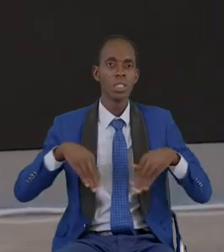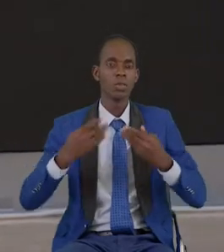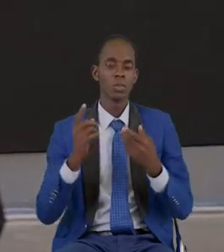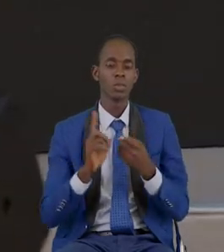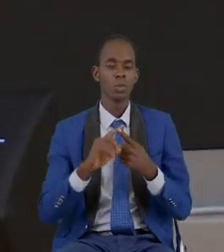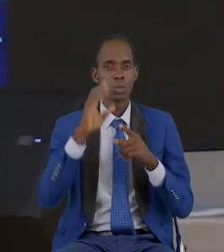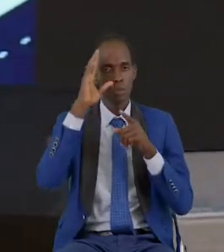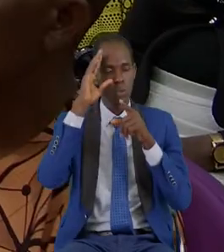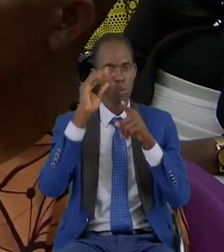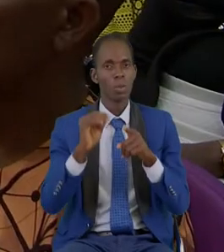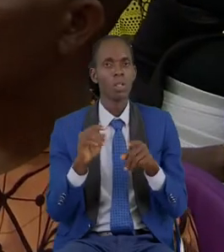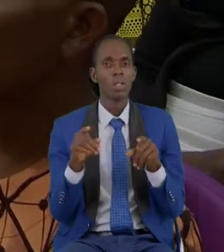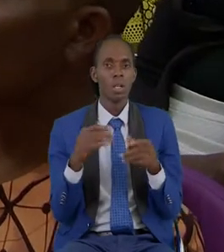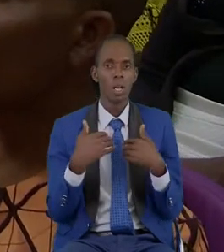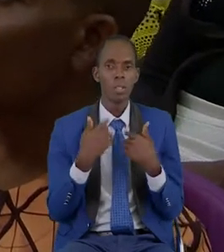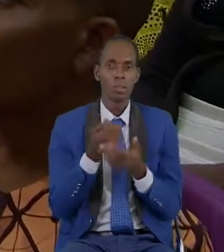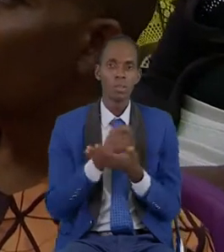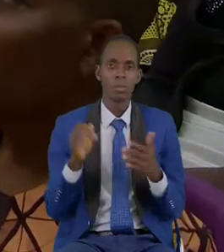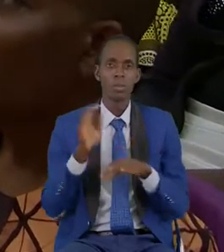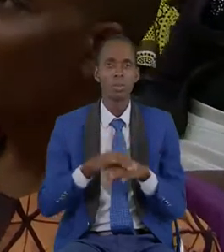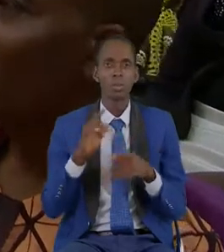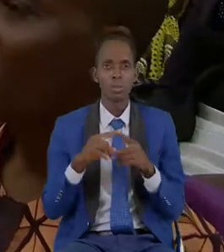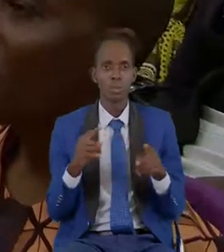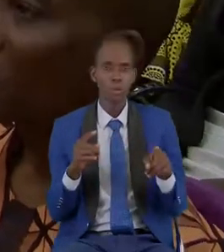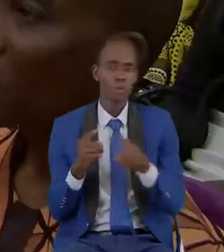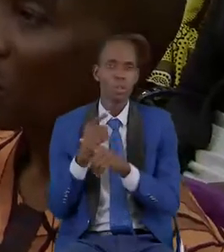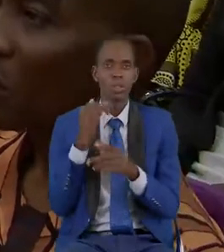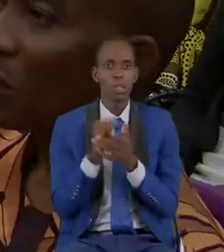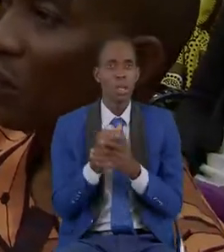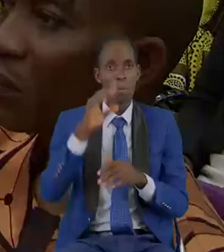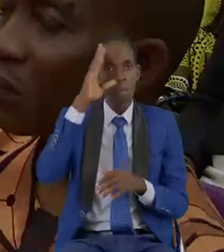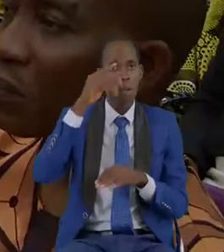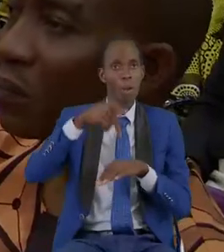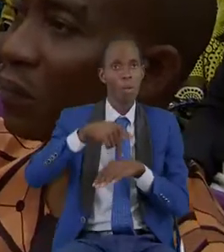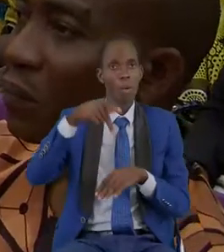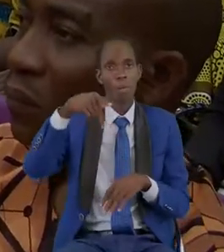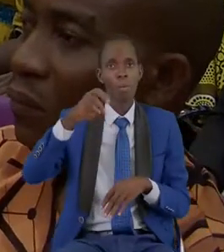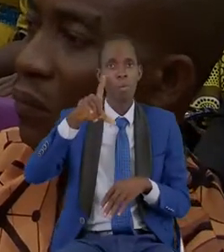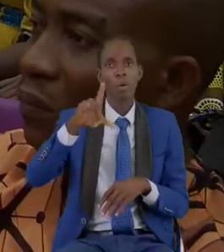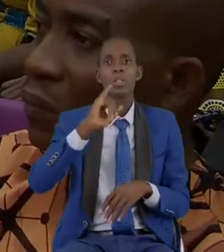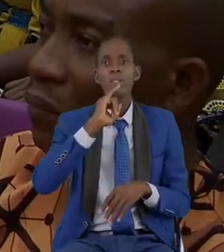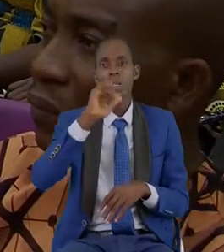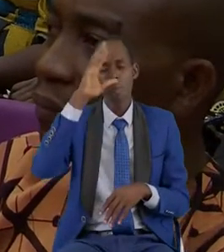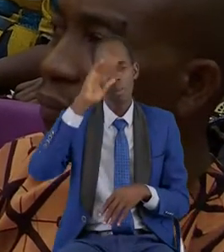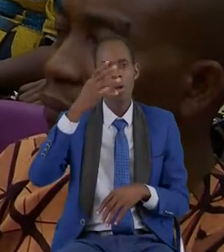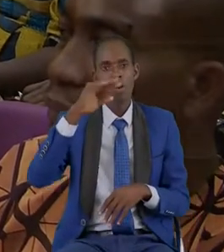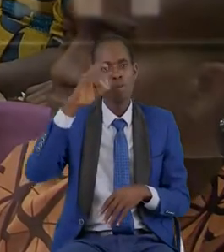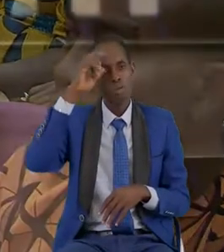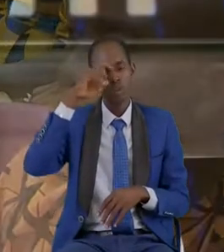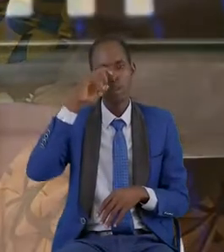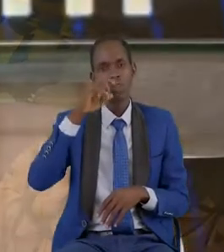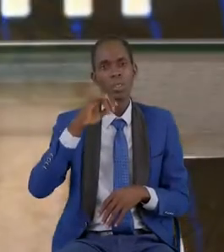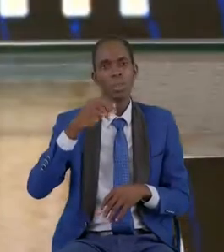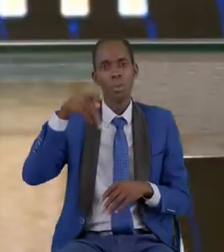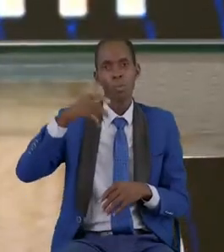written unto you. He said that Paul is a man of wisdom. That Paul is a man without compromise.